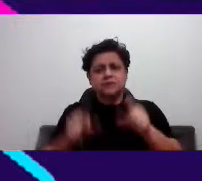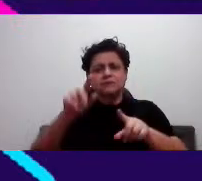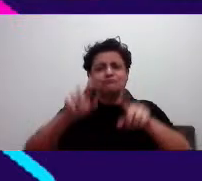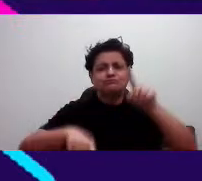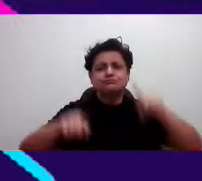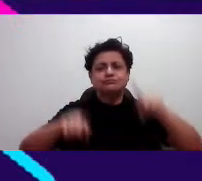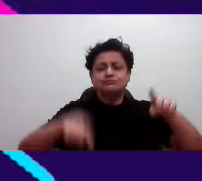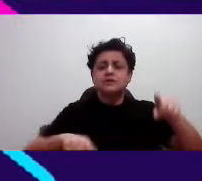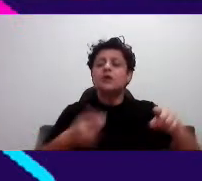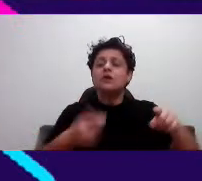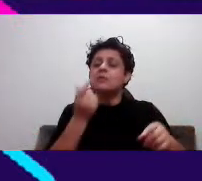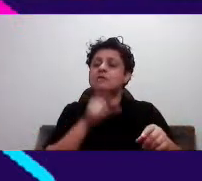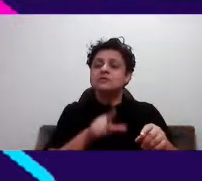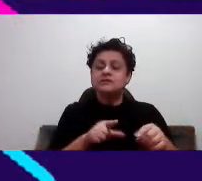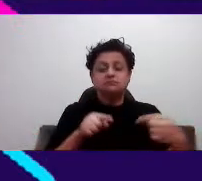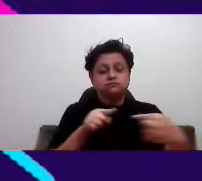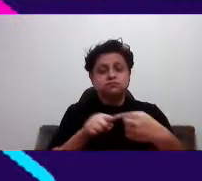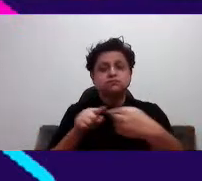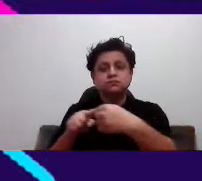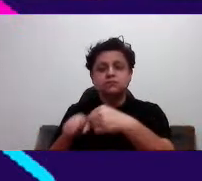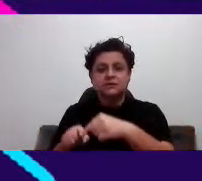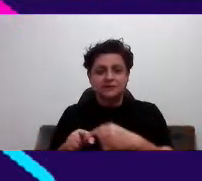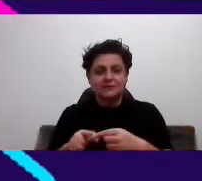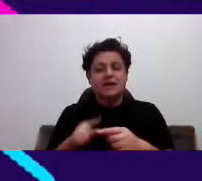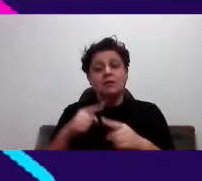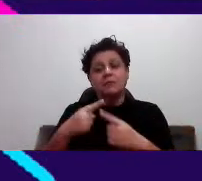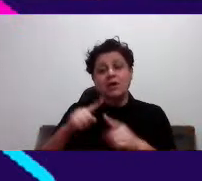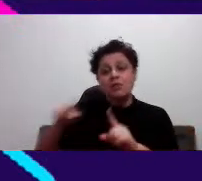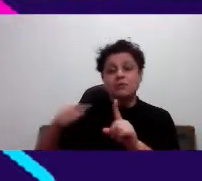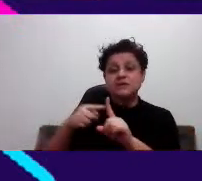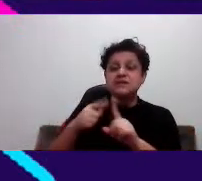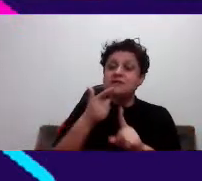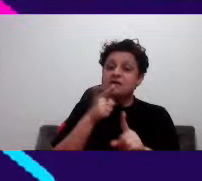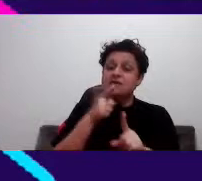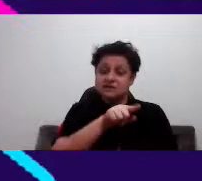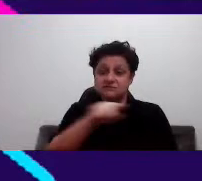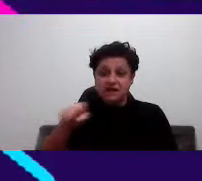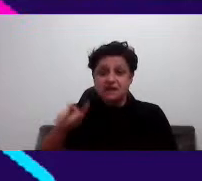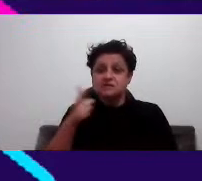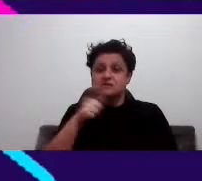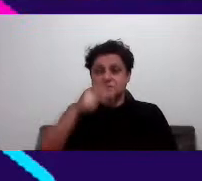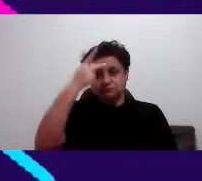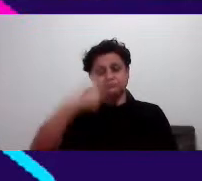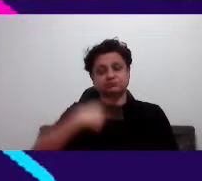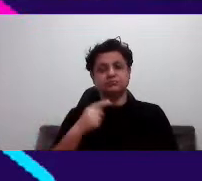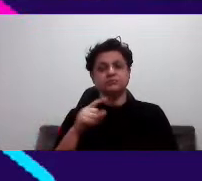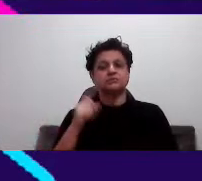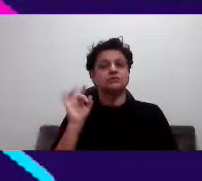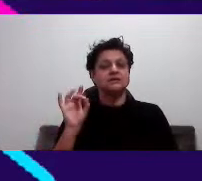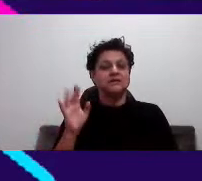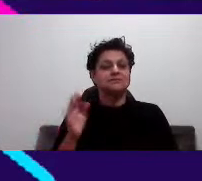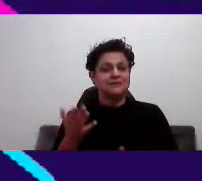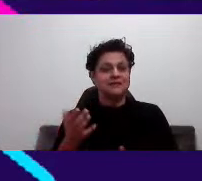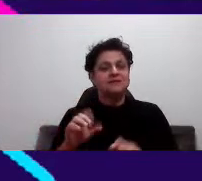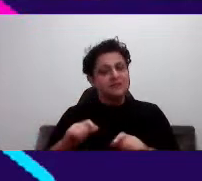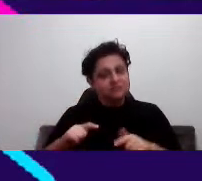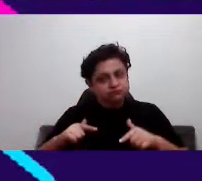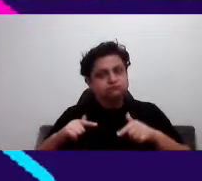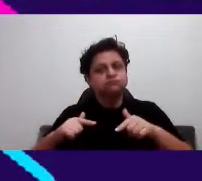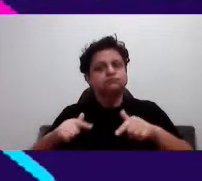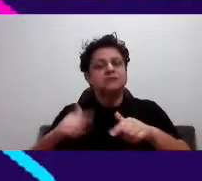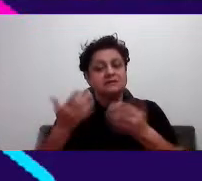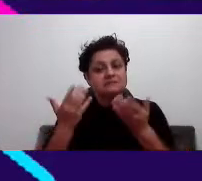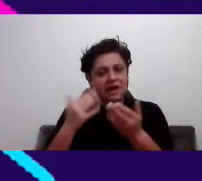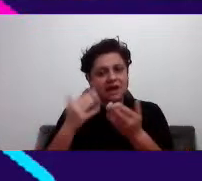autonomy and boosting engagement and enhancing motivation to learn. Although the toolkit, as I said, is aimed at